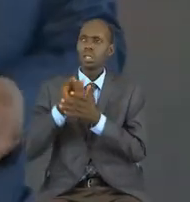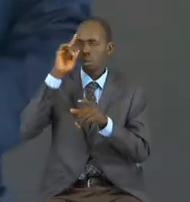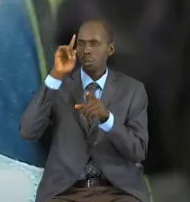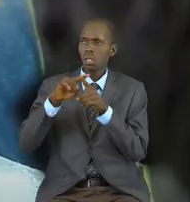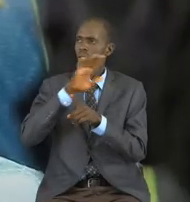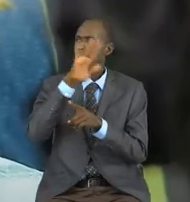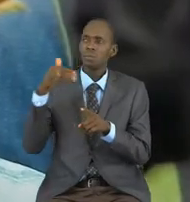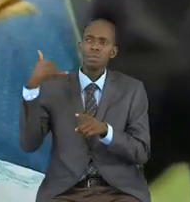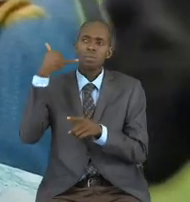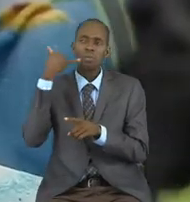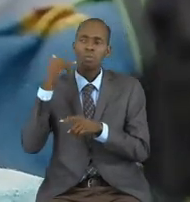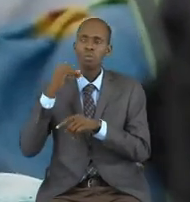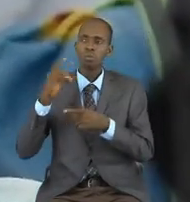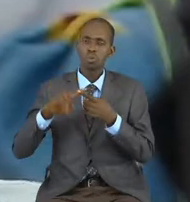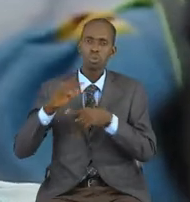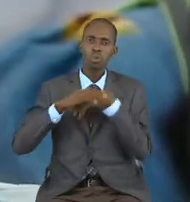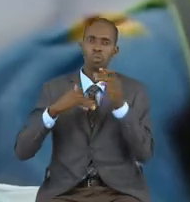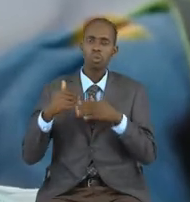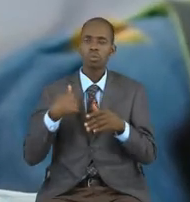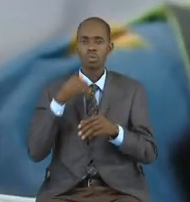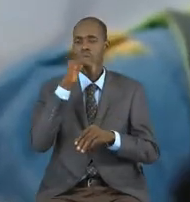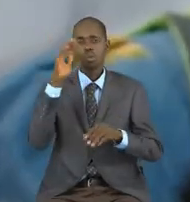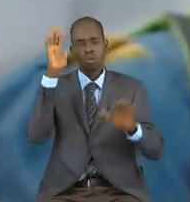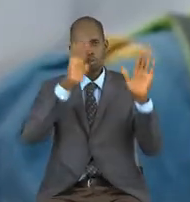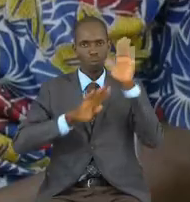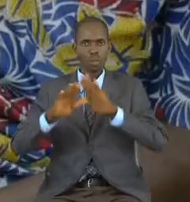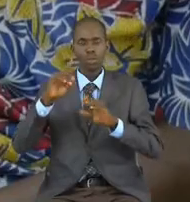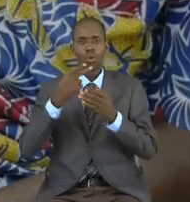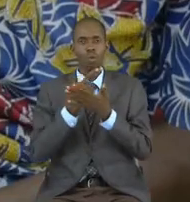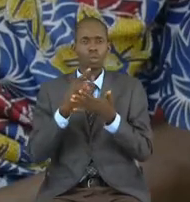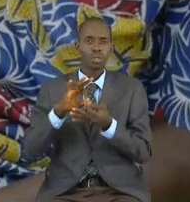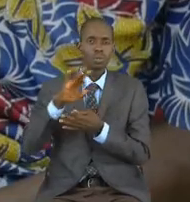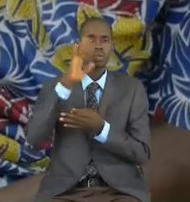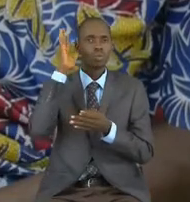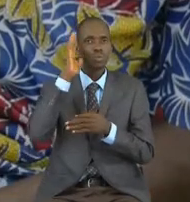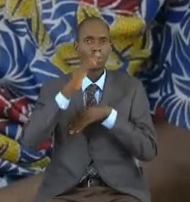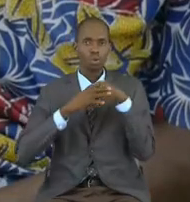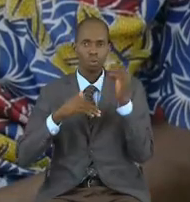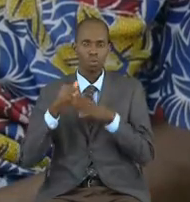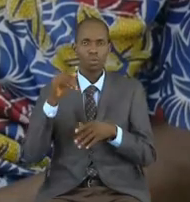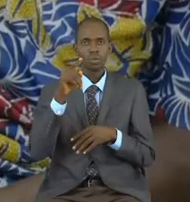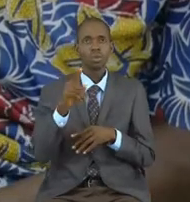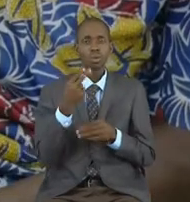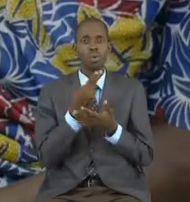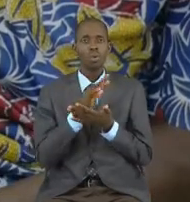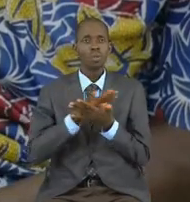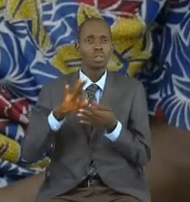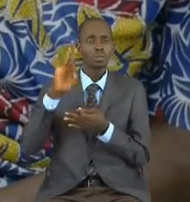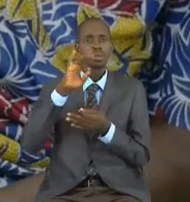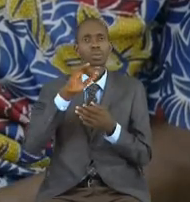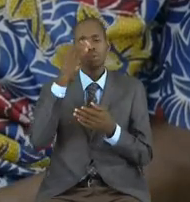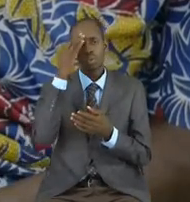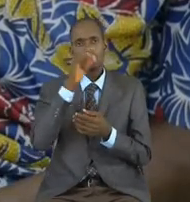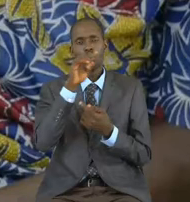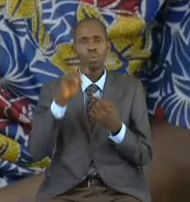problem." The Holy Ghost will come before them. And the Holy Ghost that knows where you itch and where you